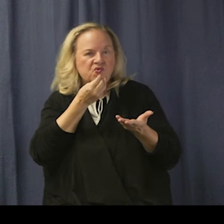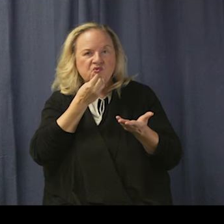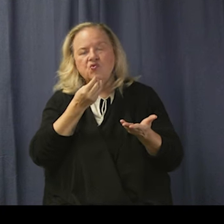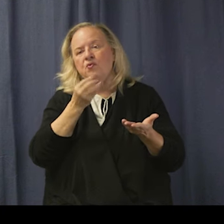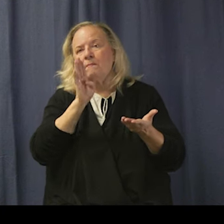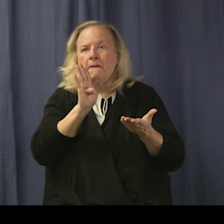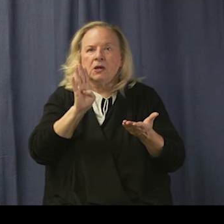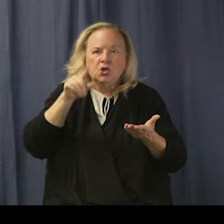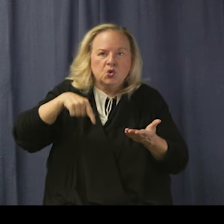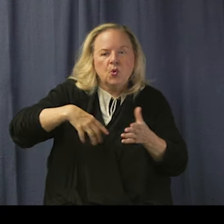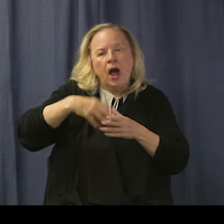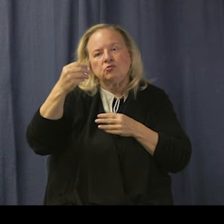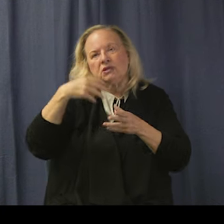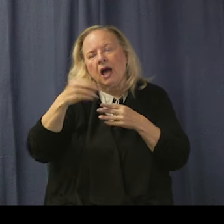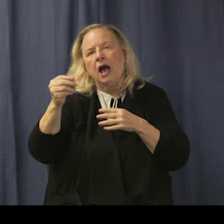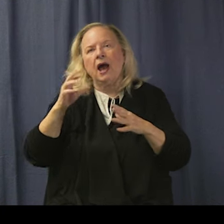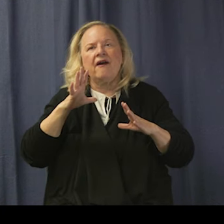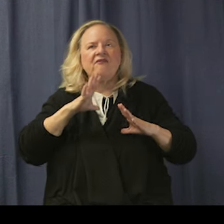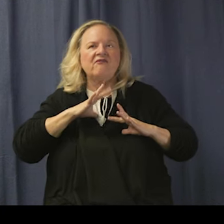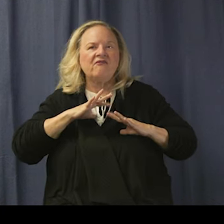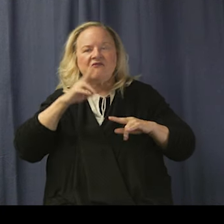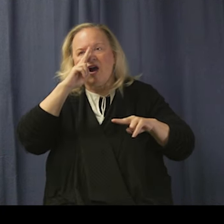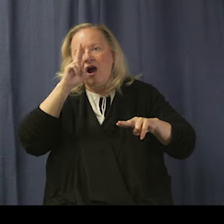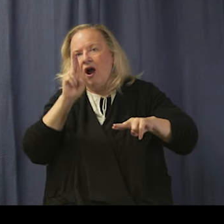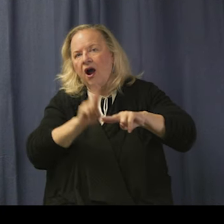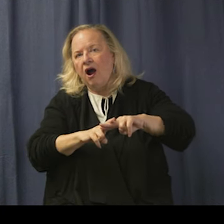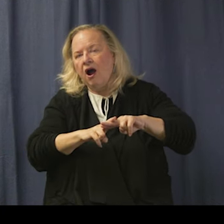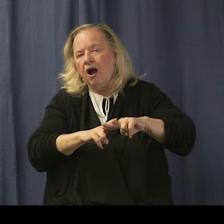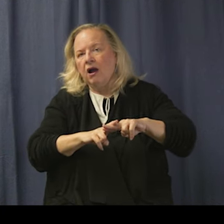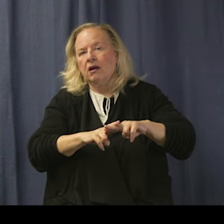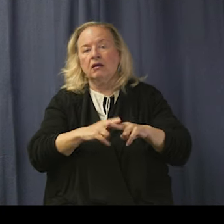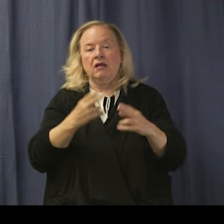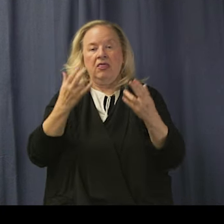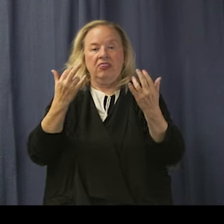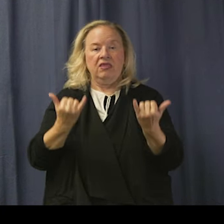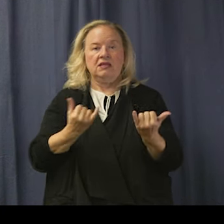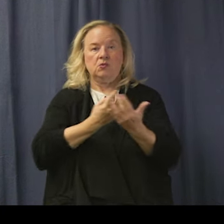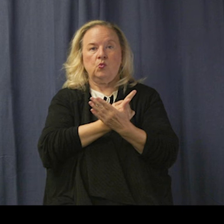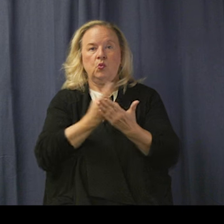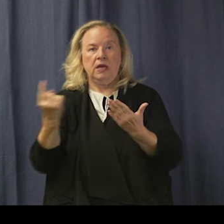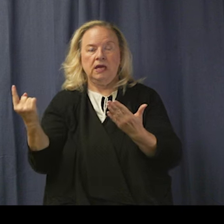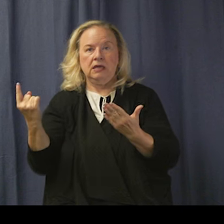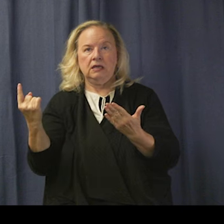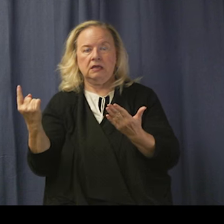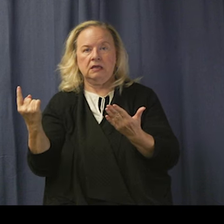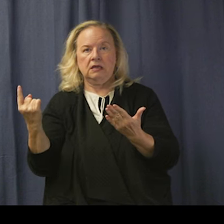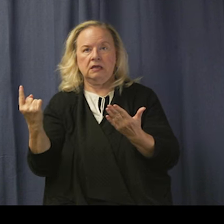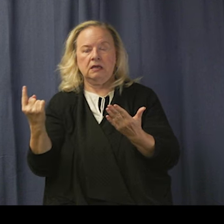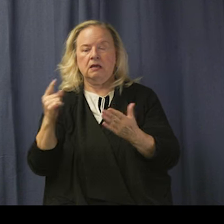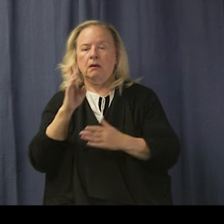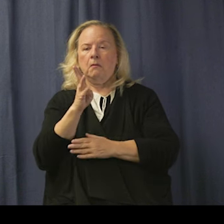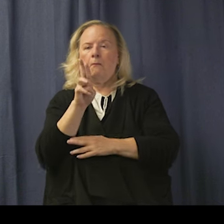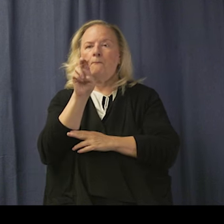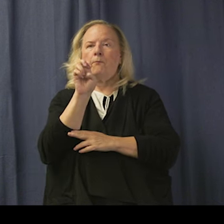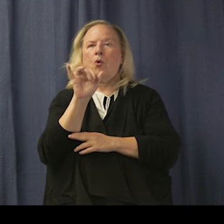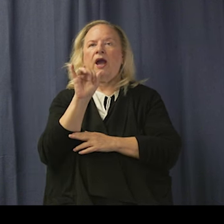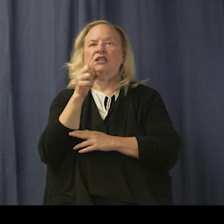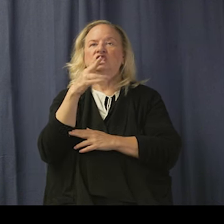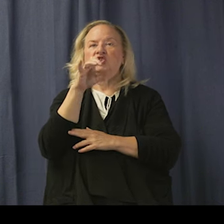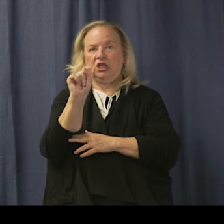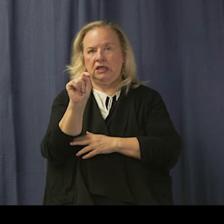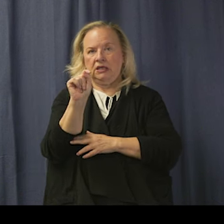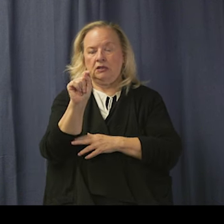a barbecue outside, and it'll be a lot of fun. And then, of course, this week, we begin with Breishit, the Torah portion.